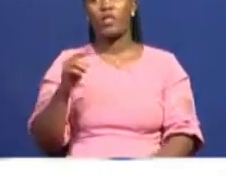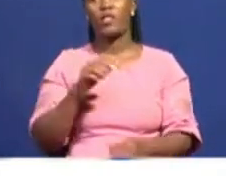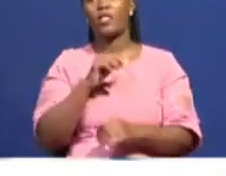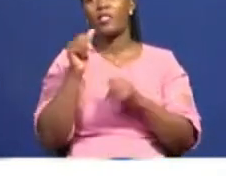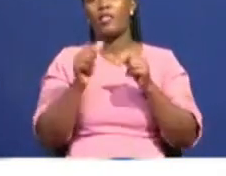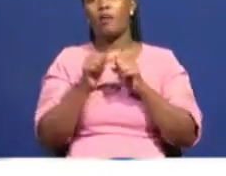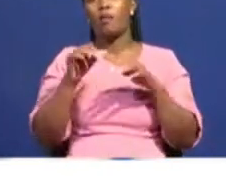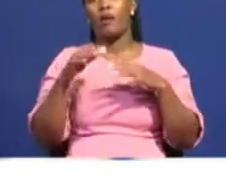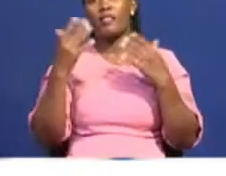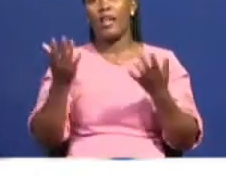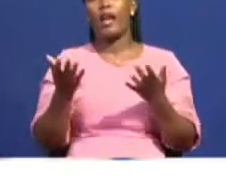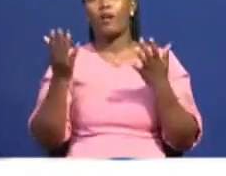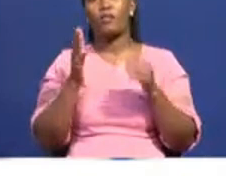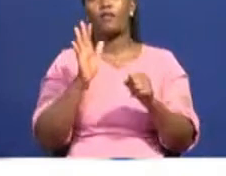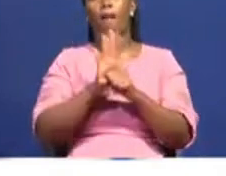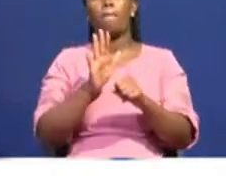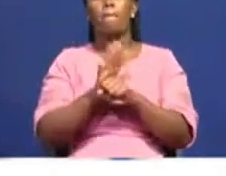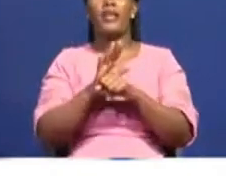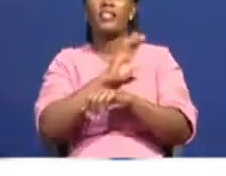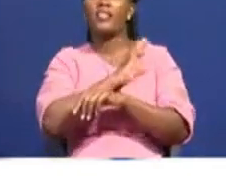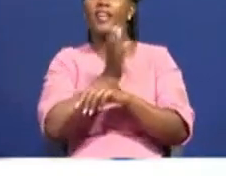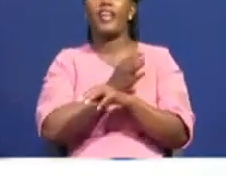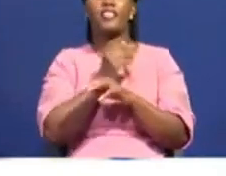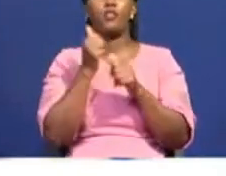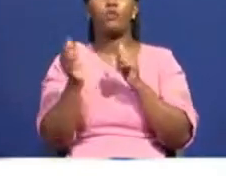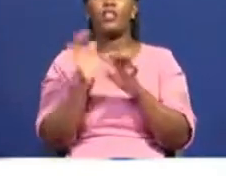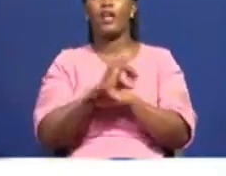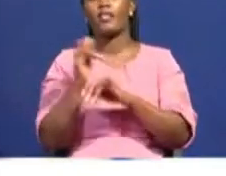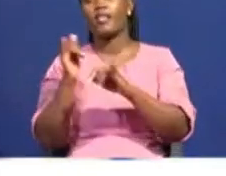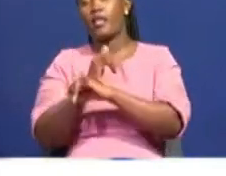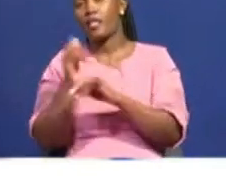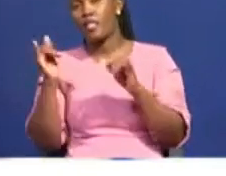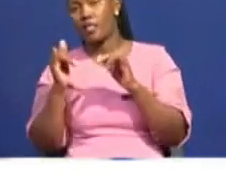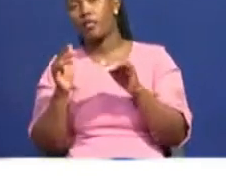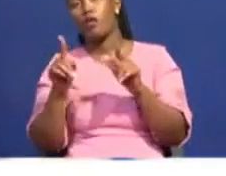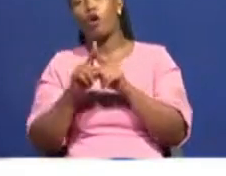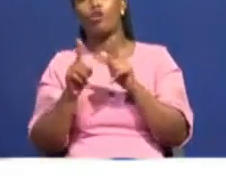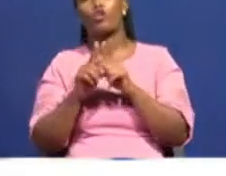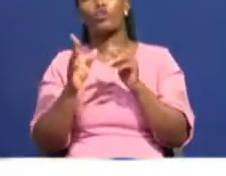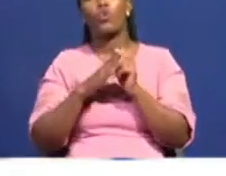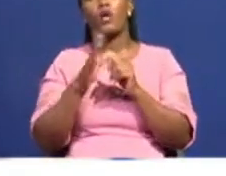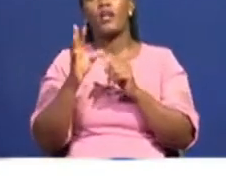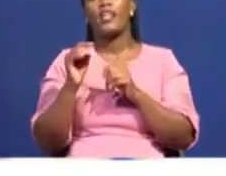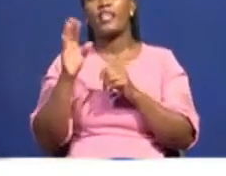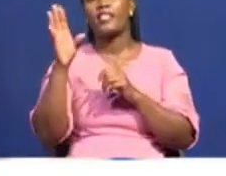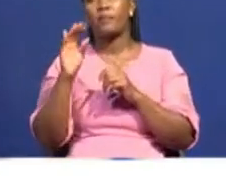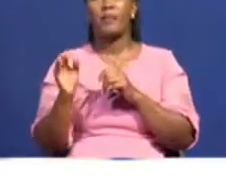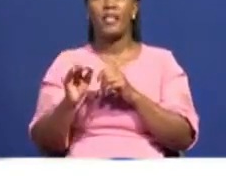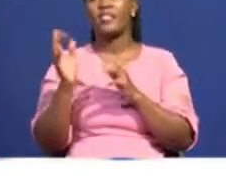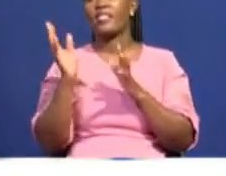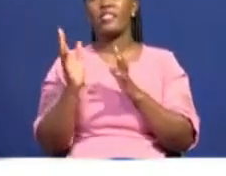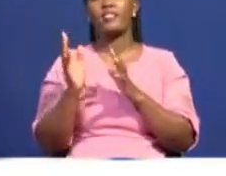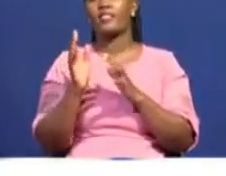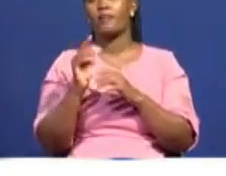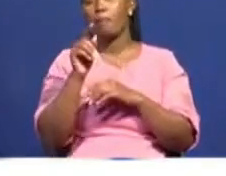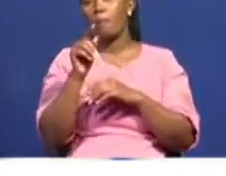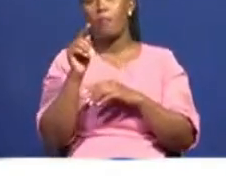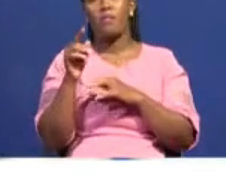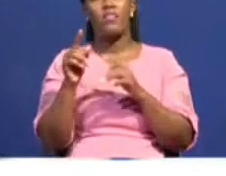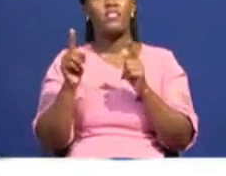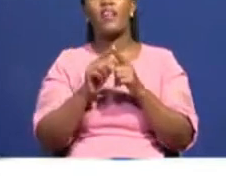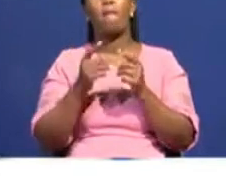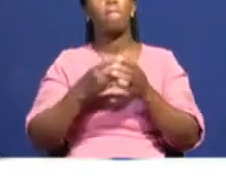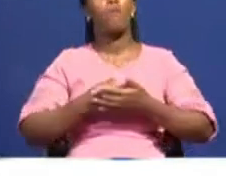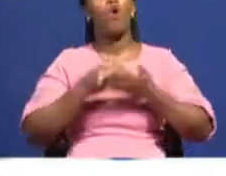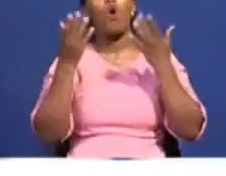almost perfectly clean, the fact that most of our energy is from renewable sources, at least 90%, it's definitely not the case all over